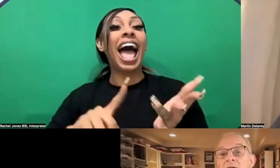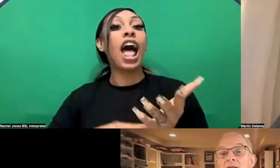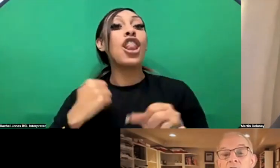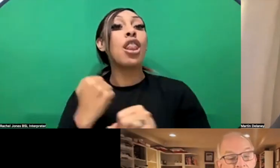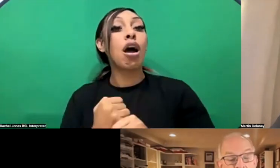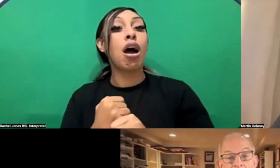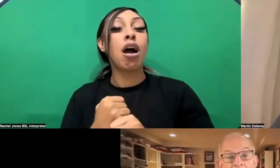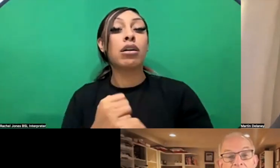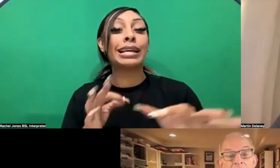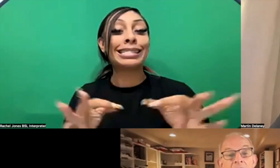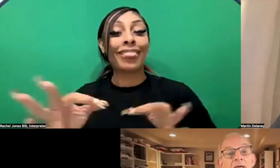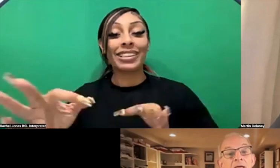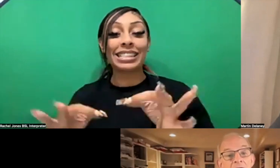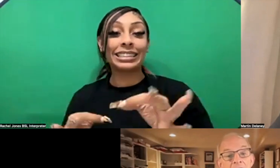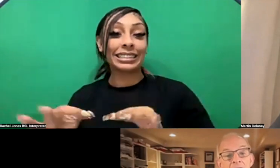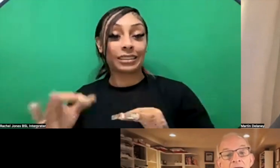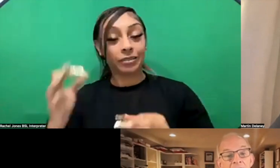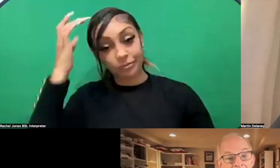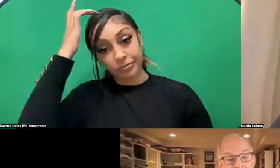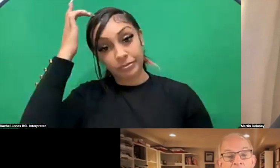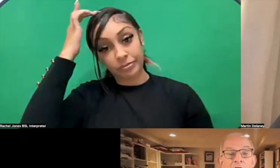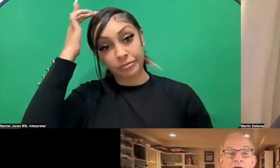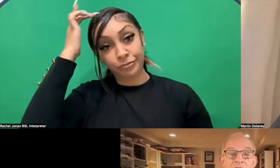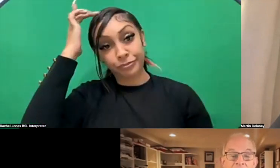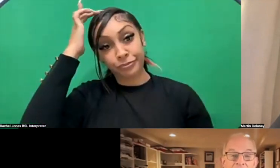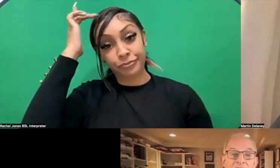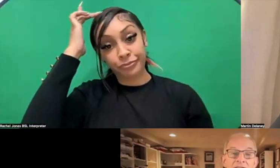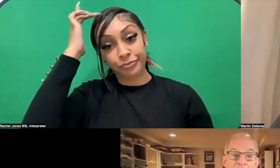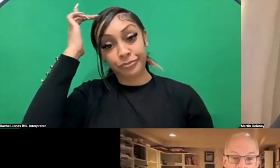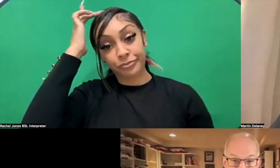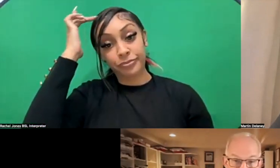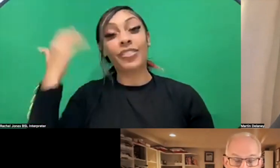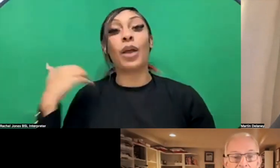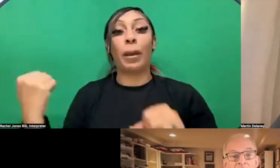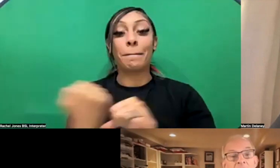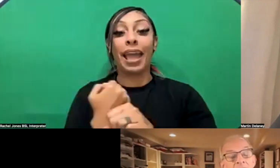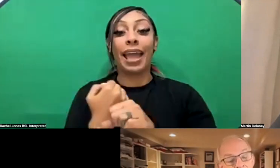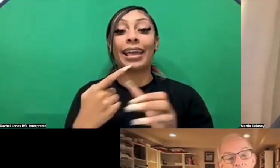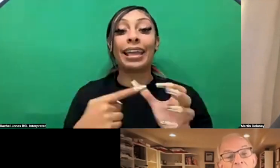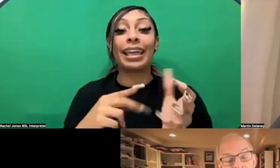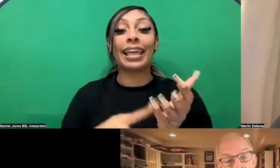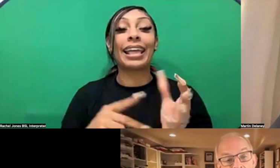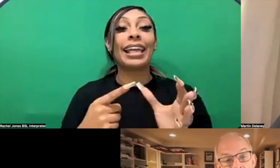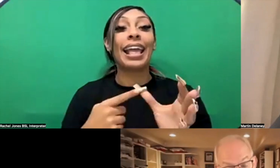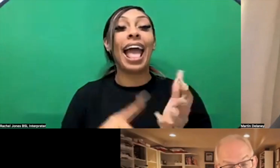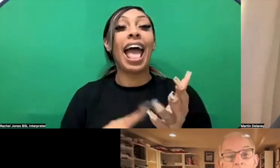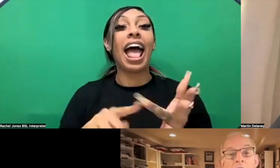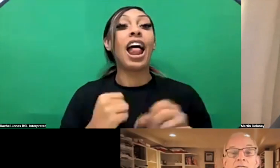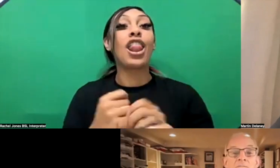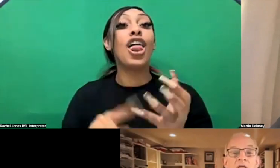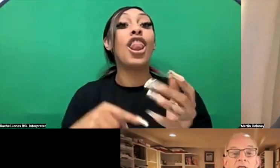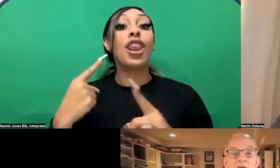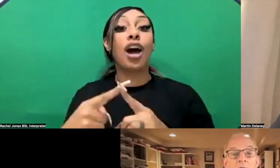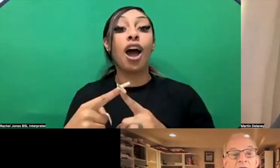decided it would be so nice to make an analog synthesis drum machine. And that's what Tempest